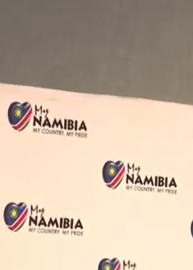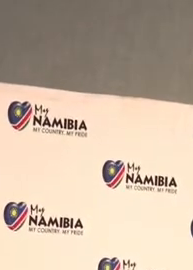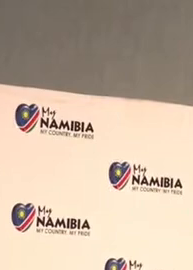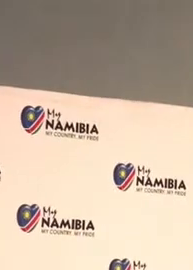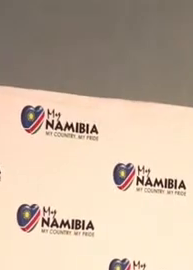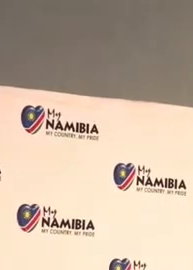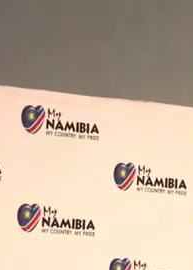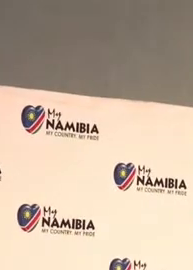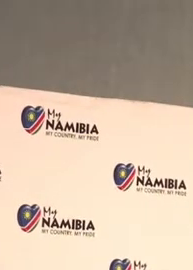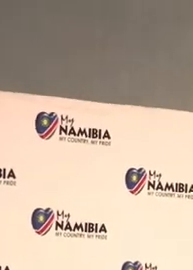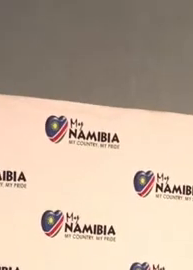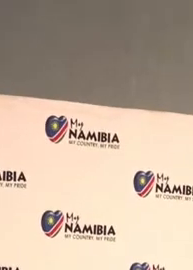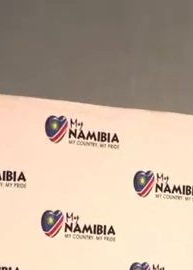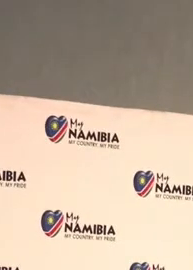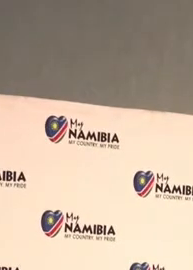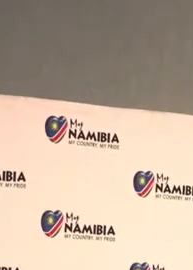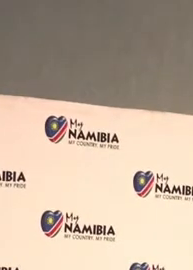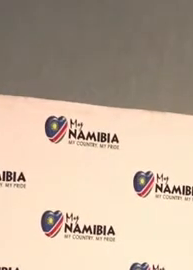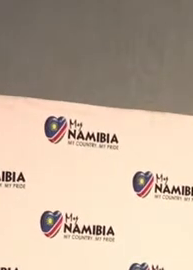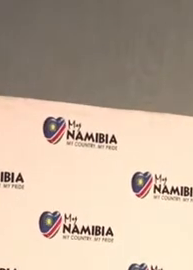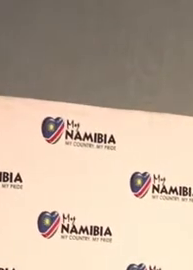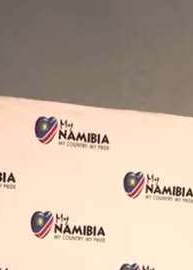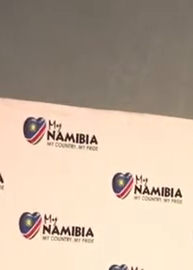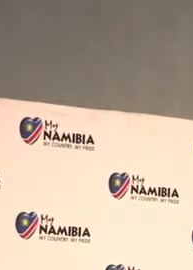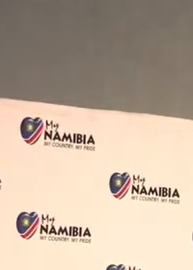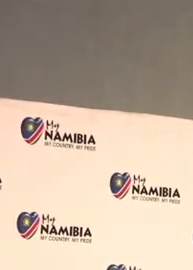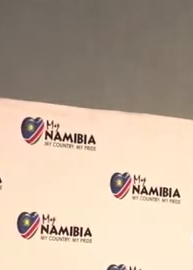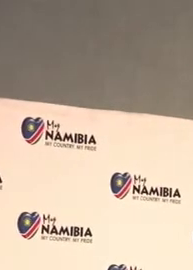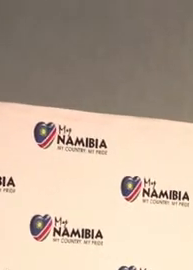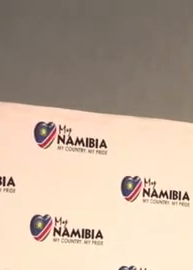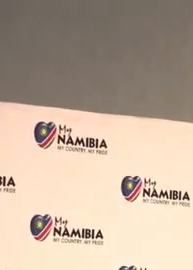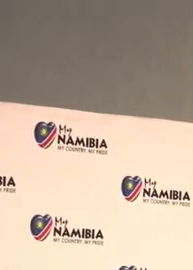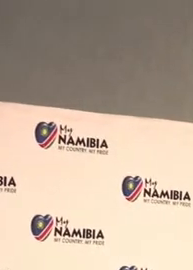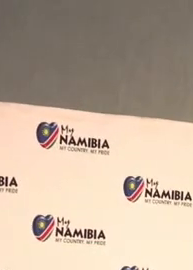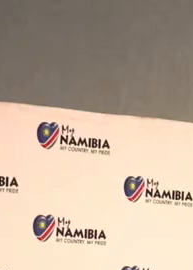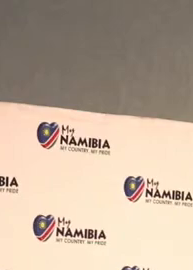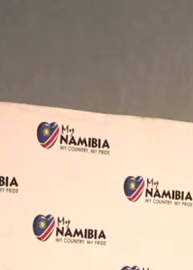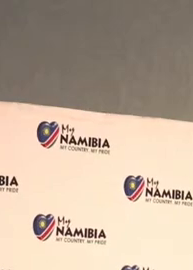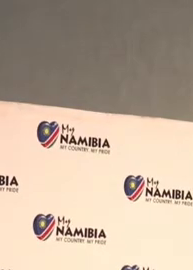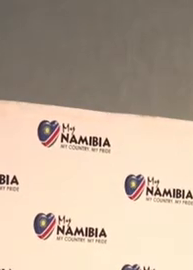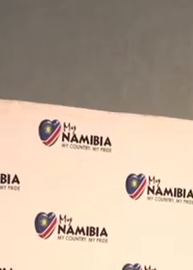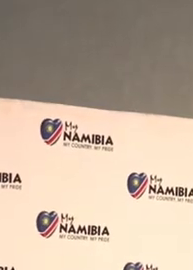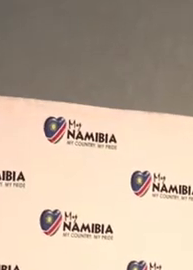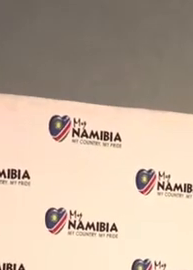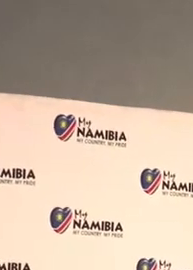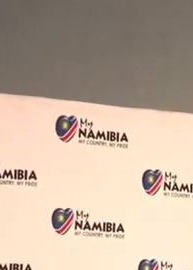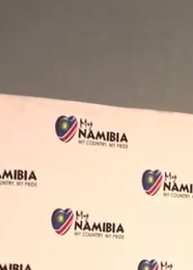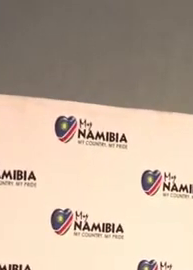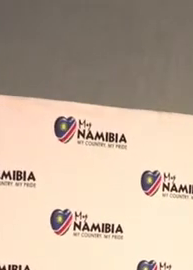Dr. Petrus Mhata, who is the WHO, the World Health